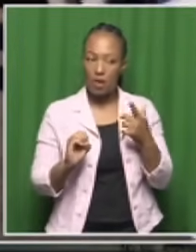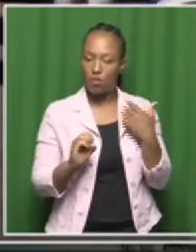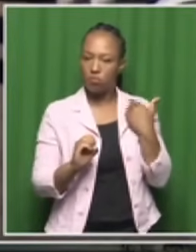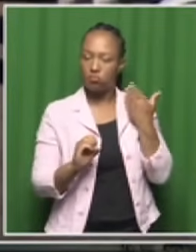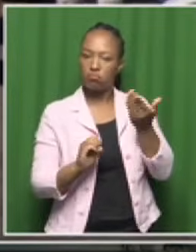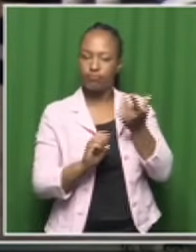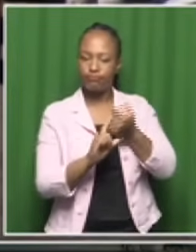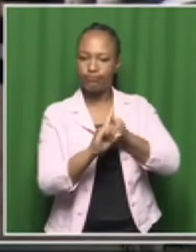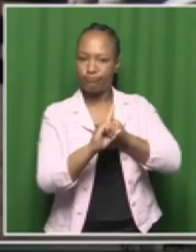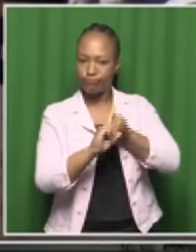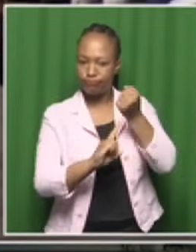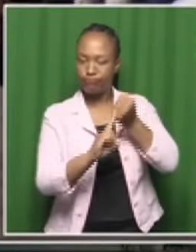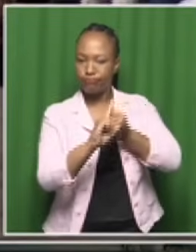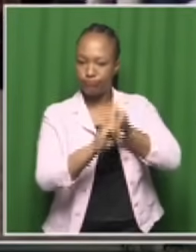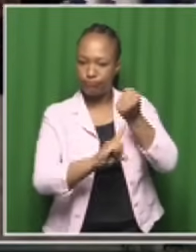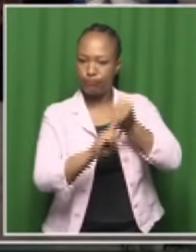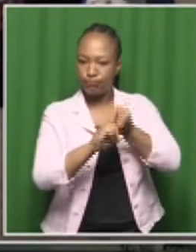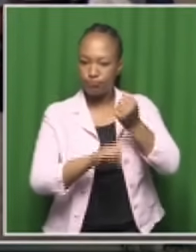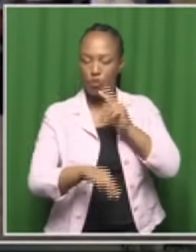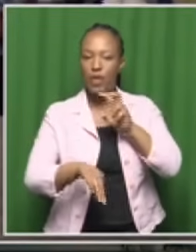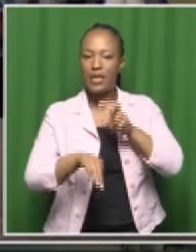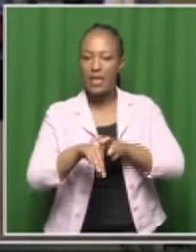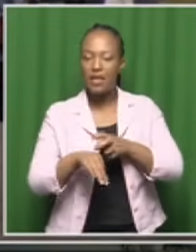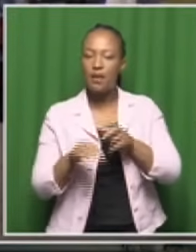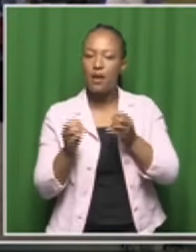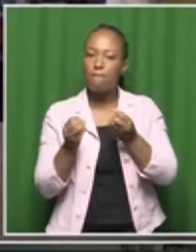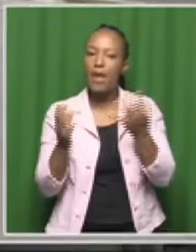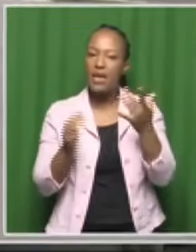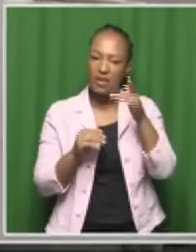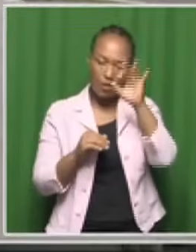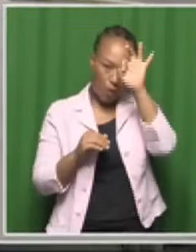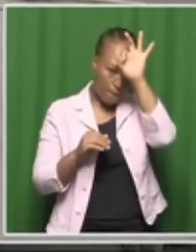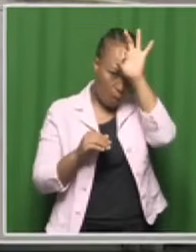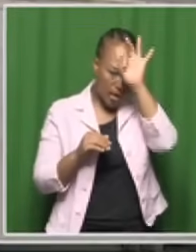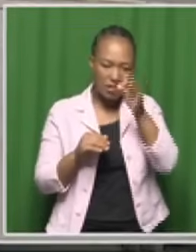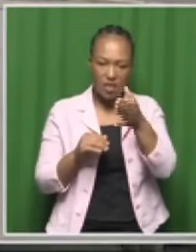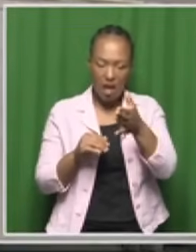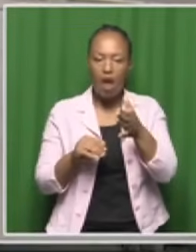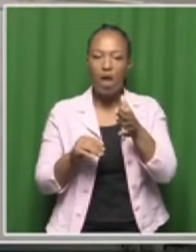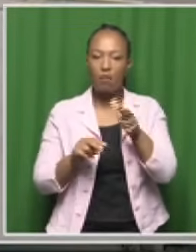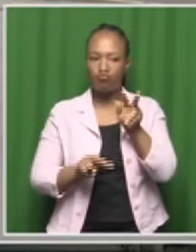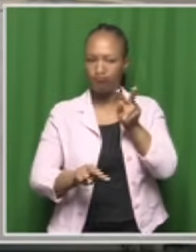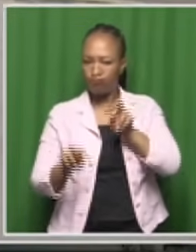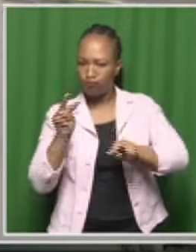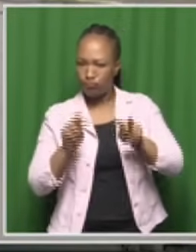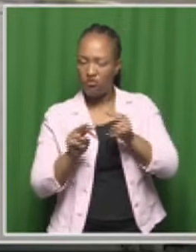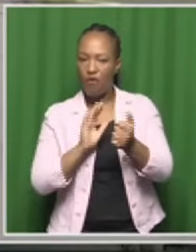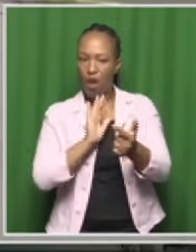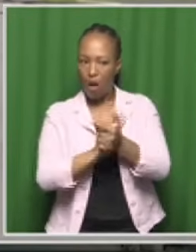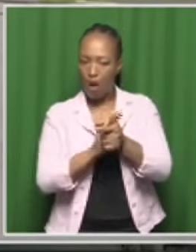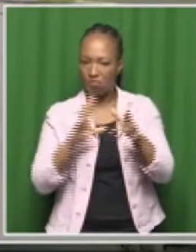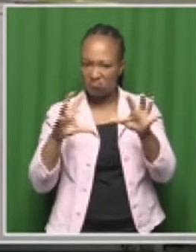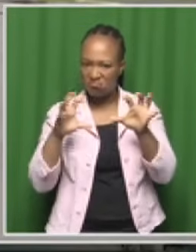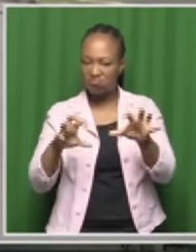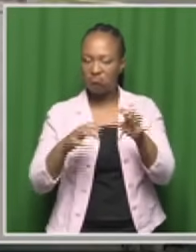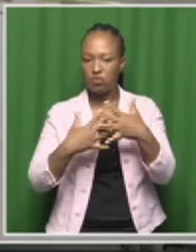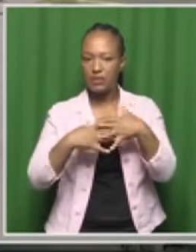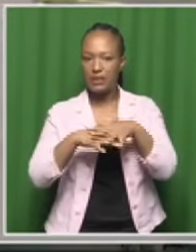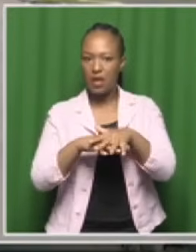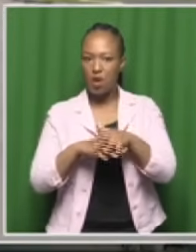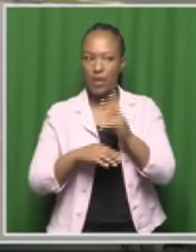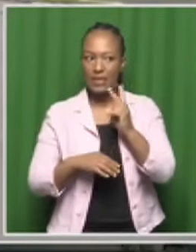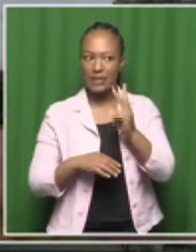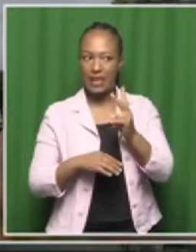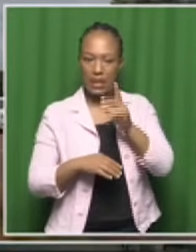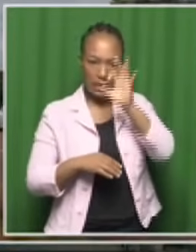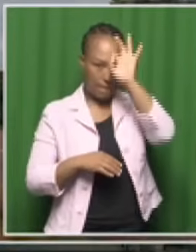we definitely do need more law enforcers on the road. When motorists see law enforcers on the road, they are more likely to adhere to the rules